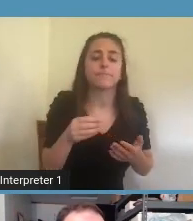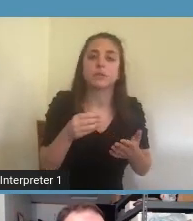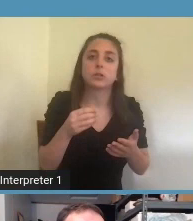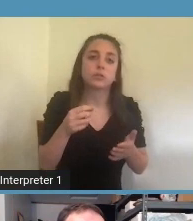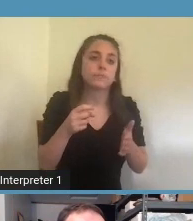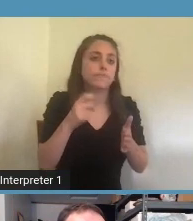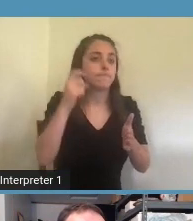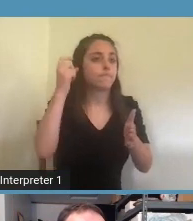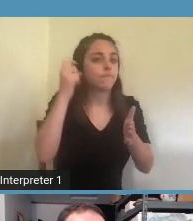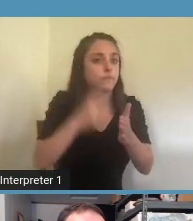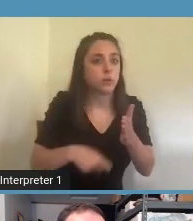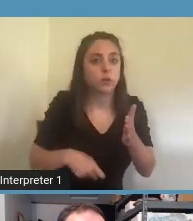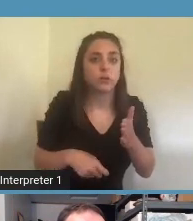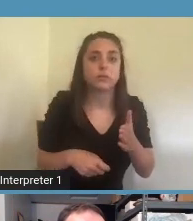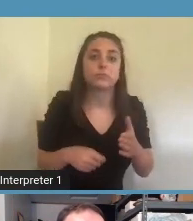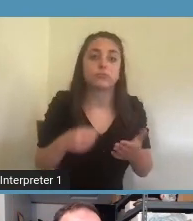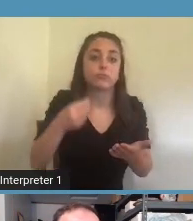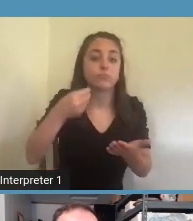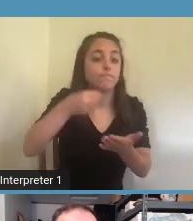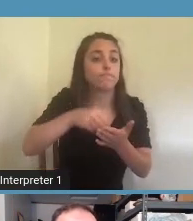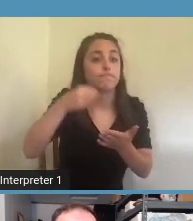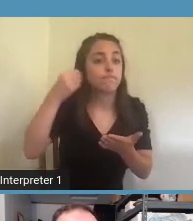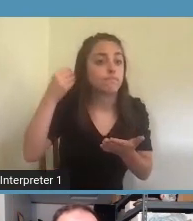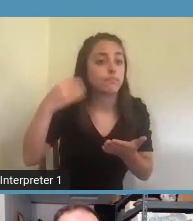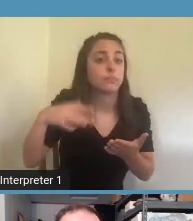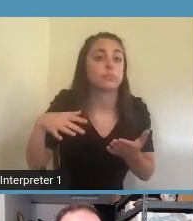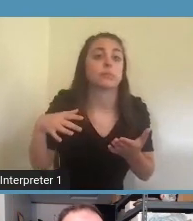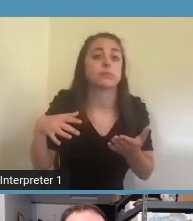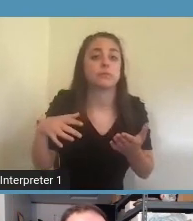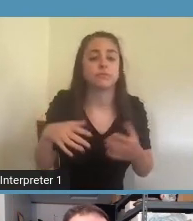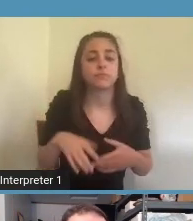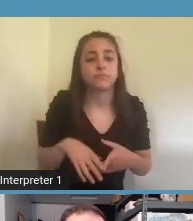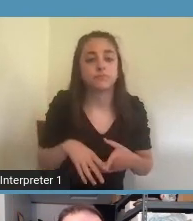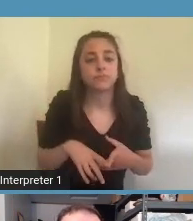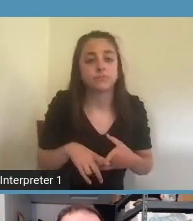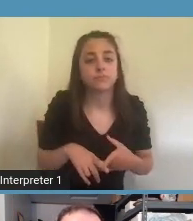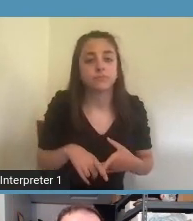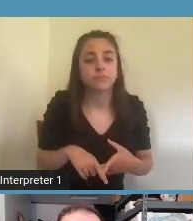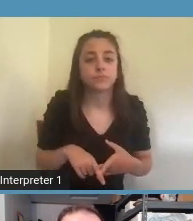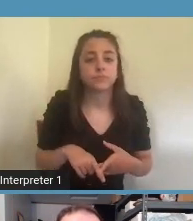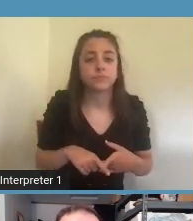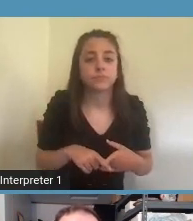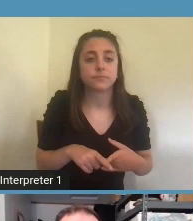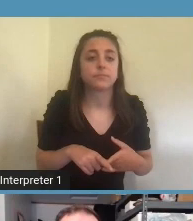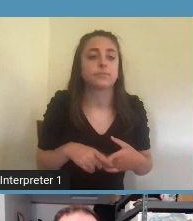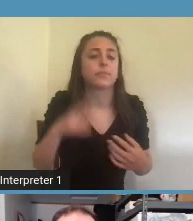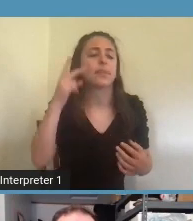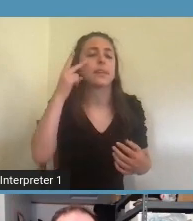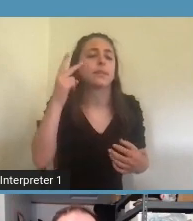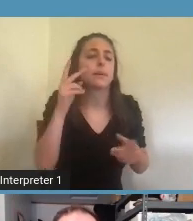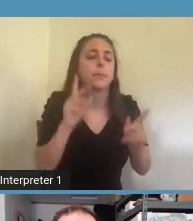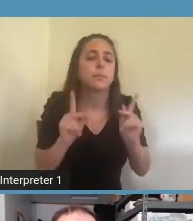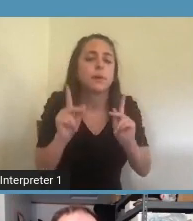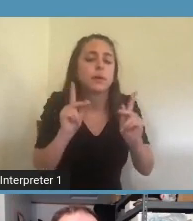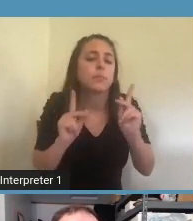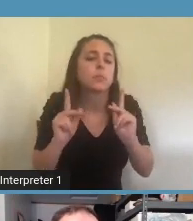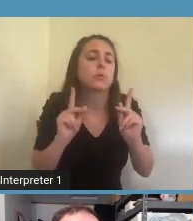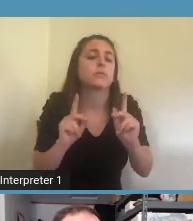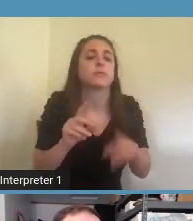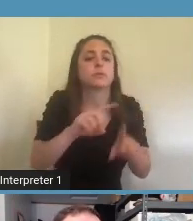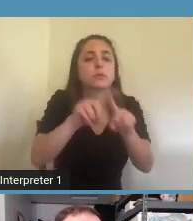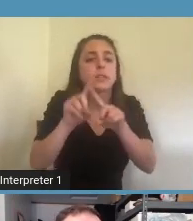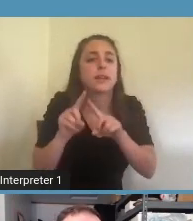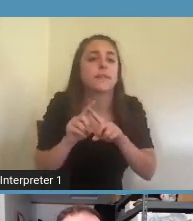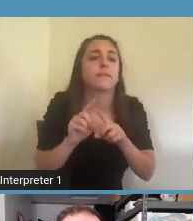money putting this video camera together, but as I had said, you know, seeing people do side-by-side videos on